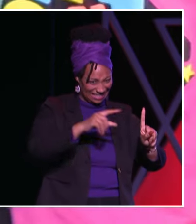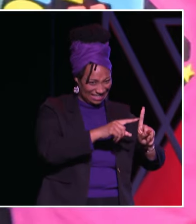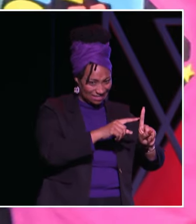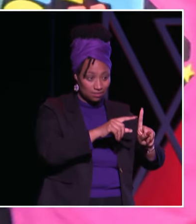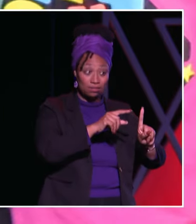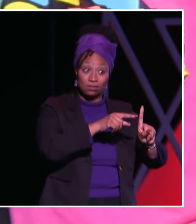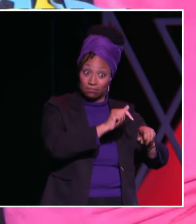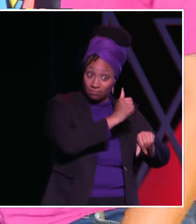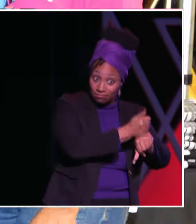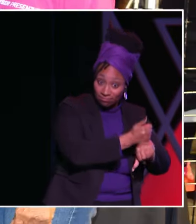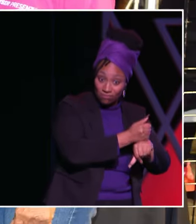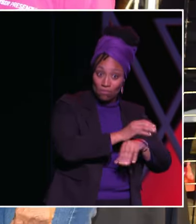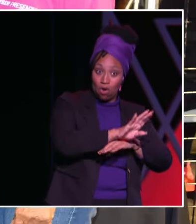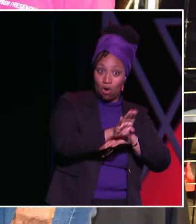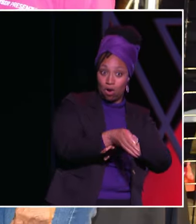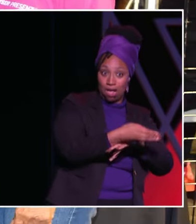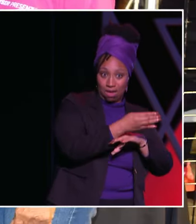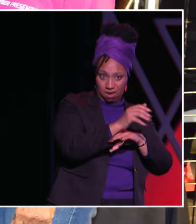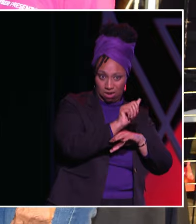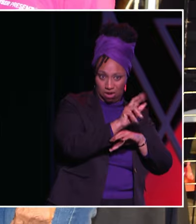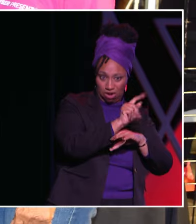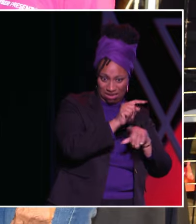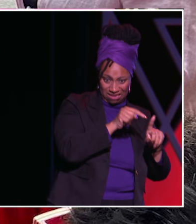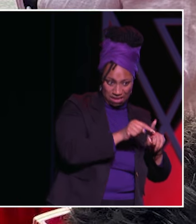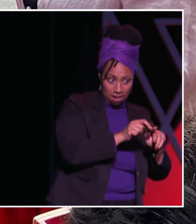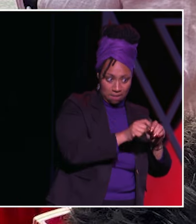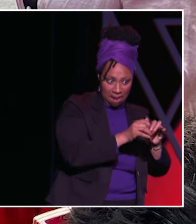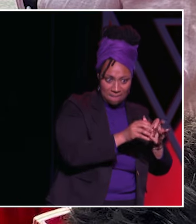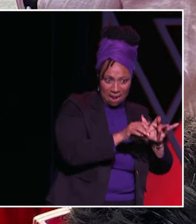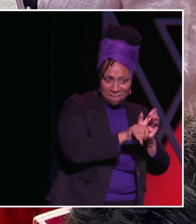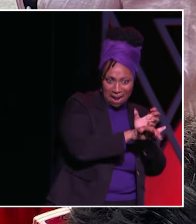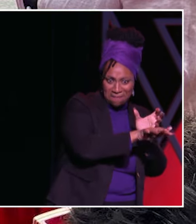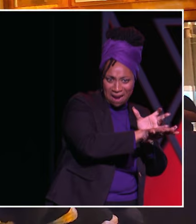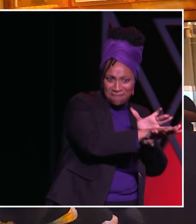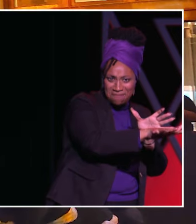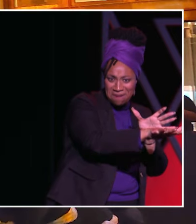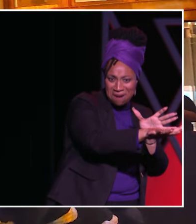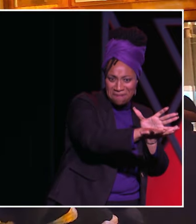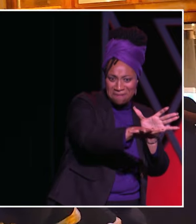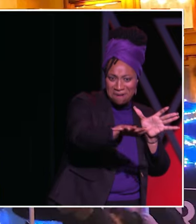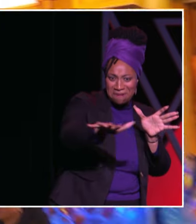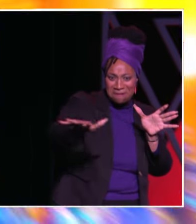morphed into Art All Night, part of 202 Creates Month.